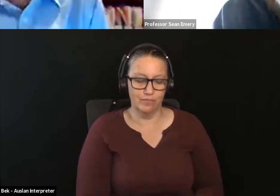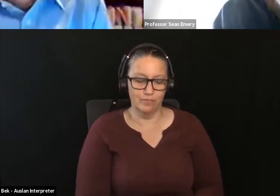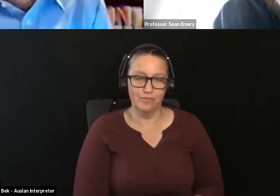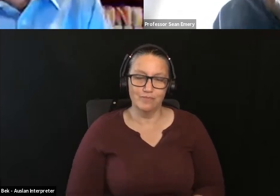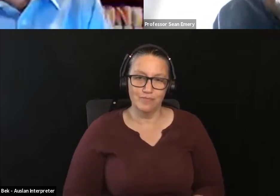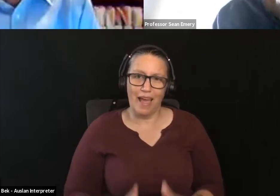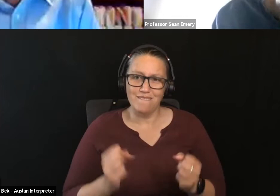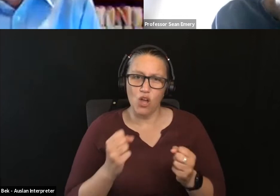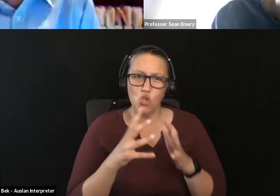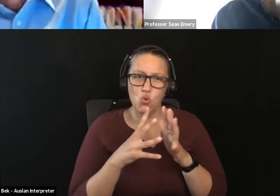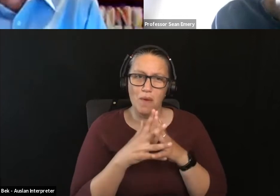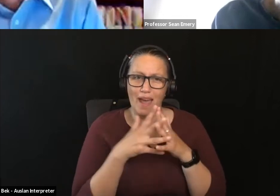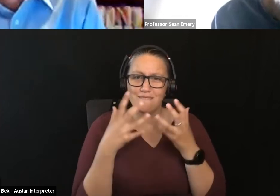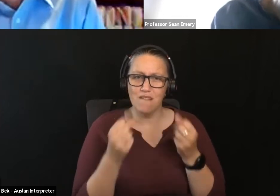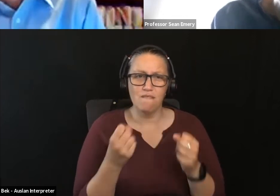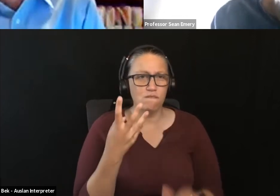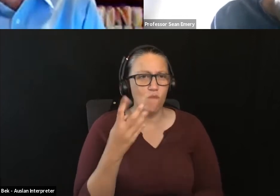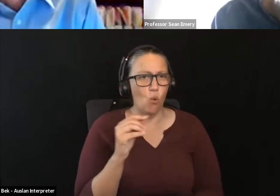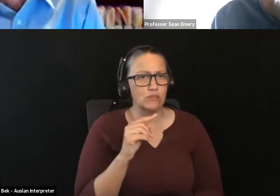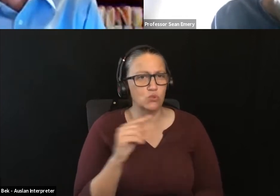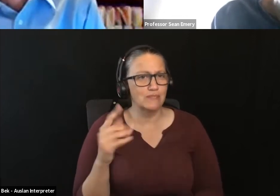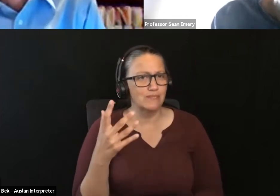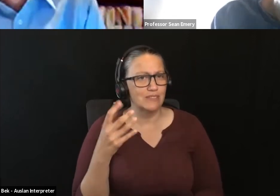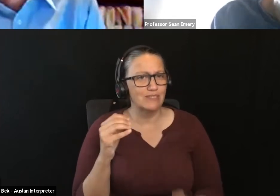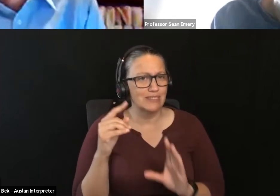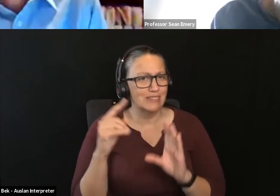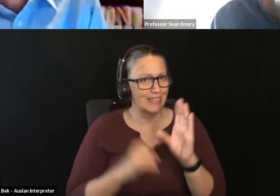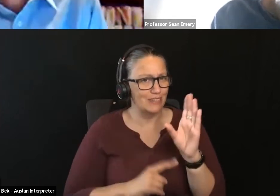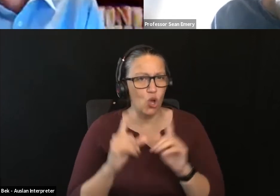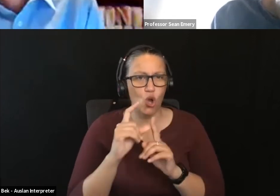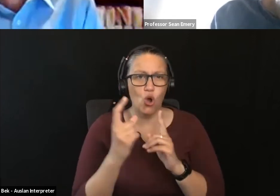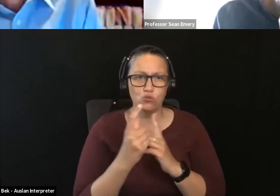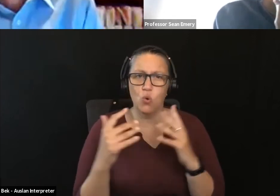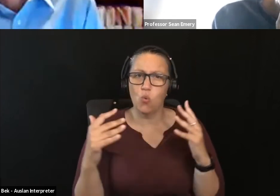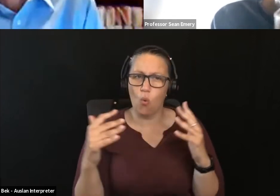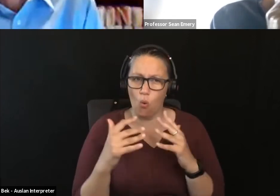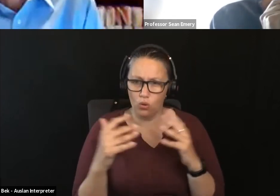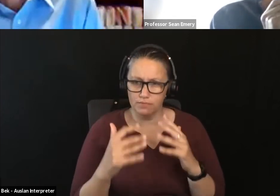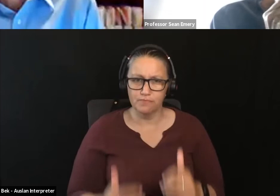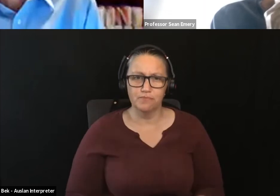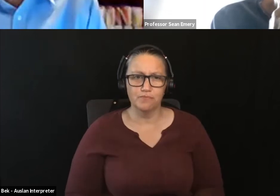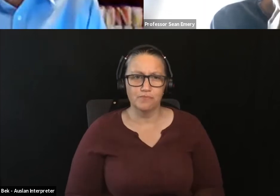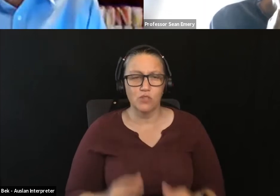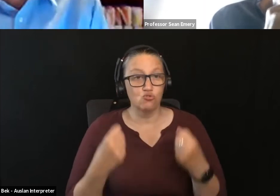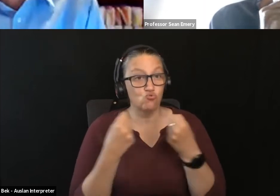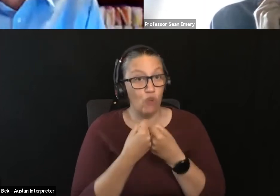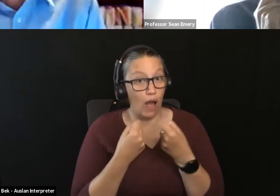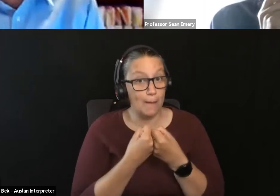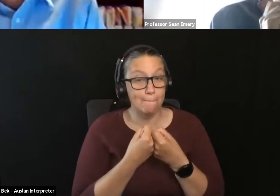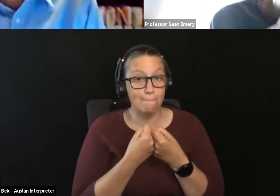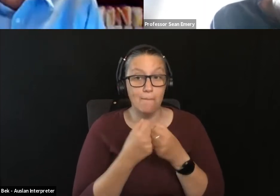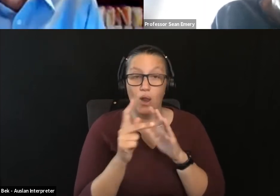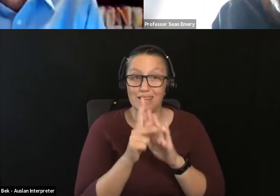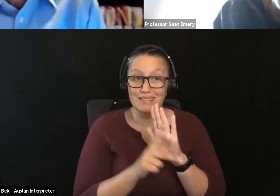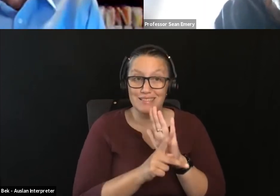or 50-year culture war in which drug policy has become unusually